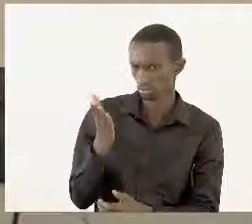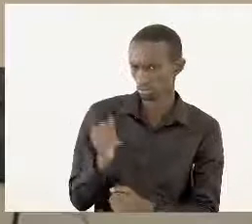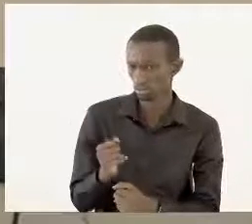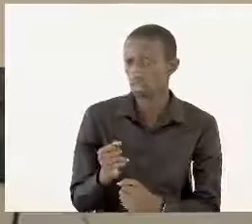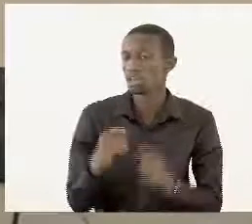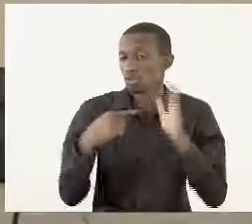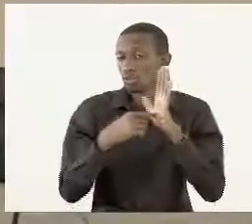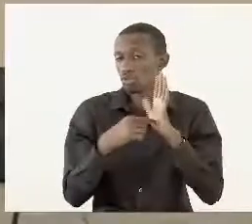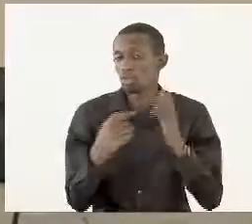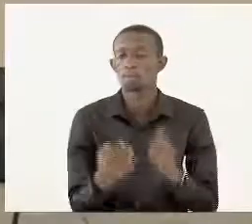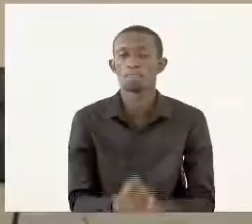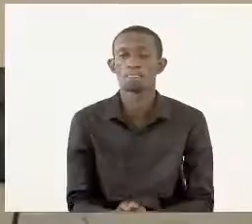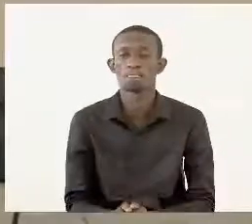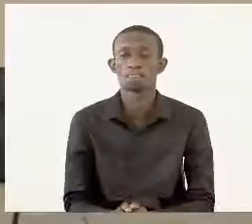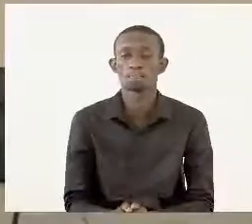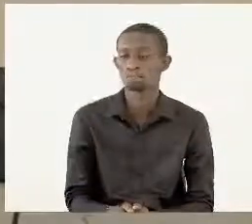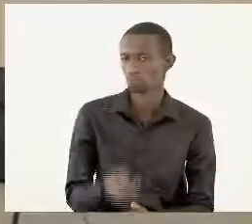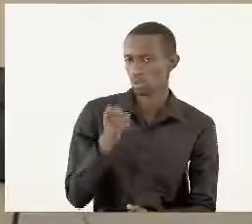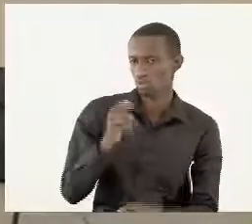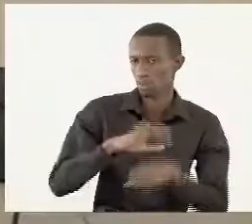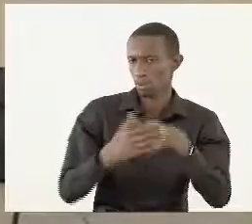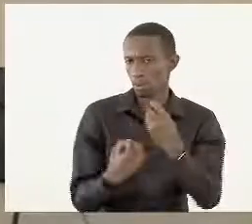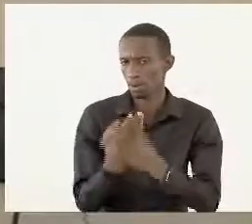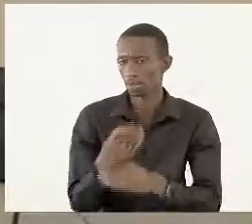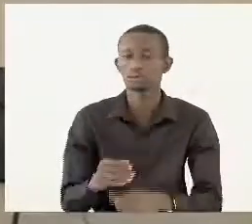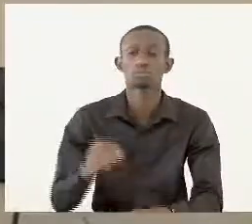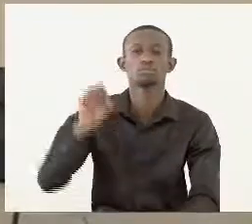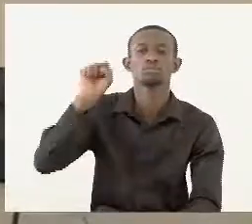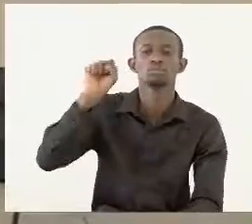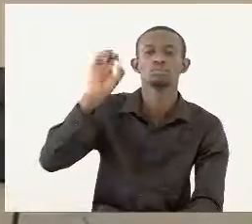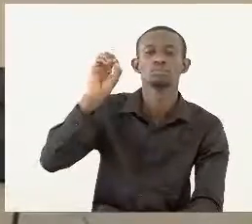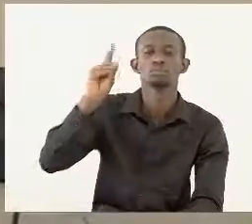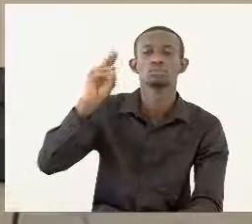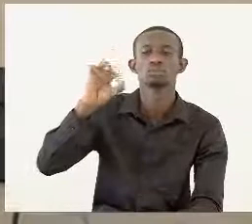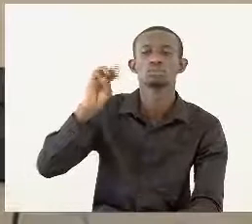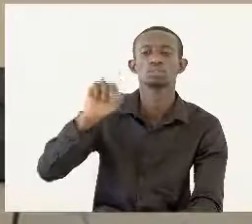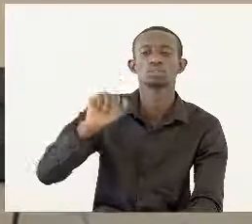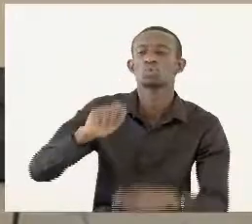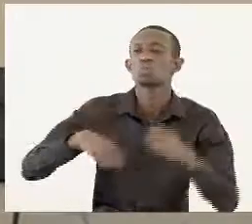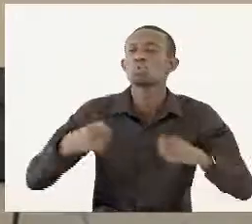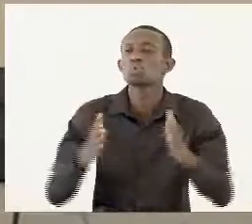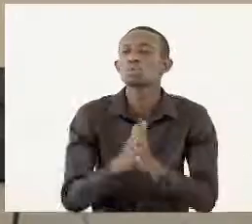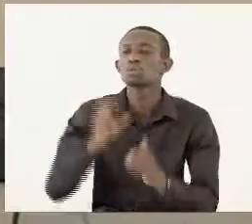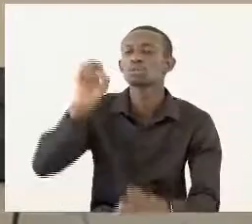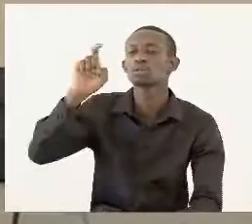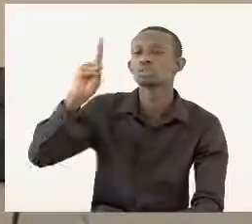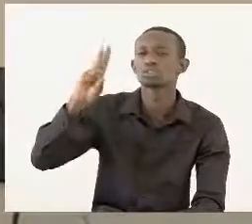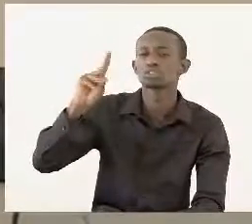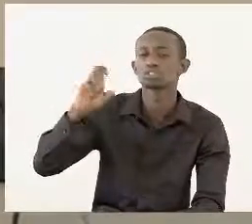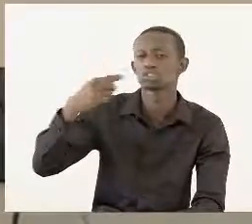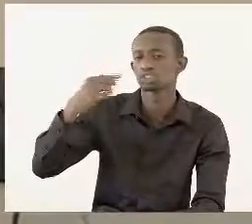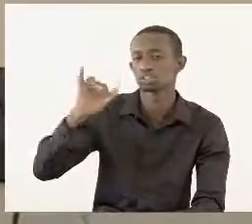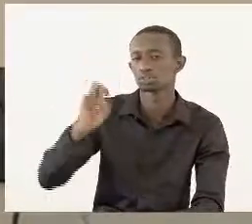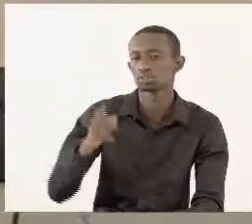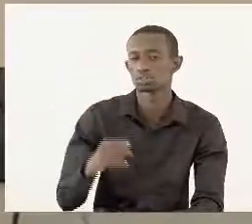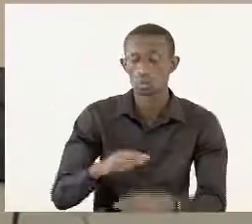for example, you make sodium react with oxygen, you produce 2 types